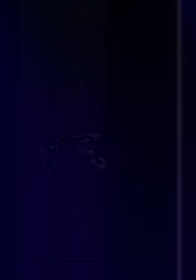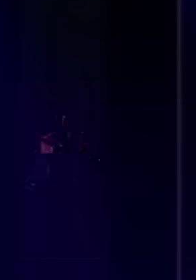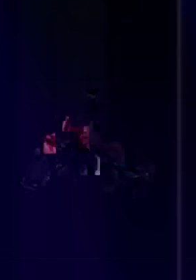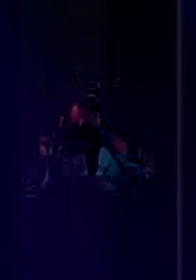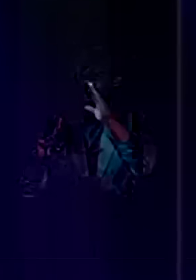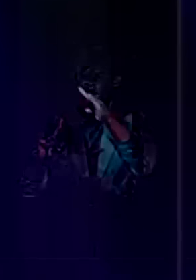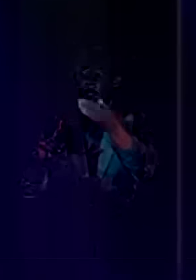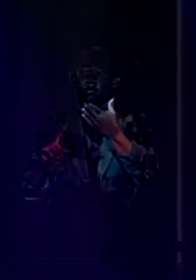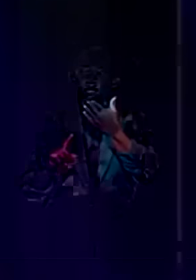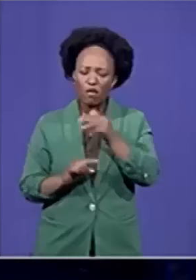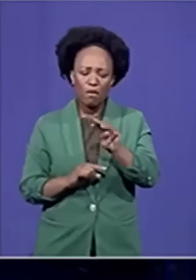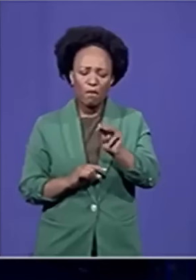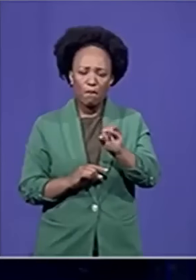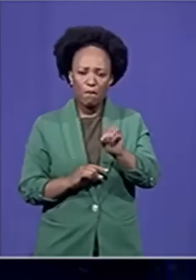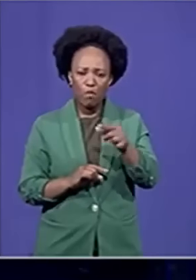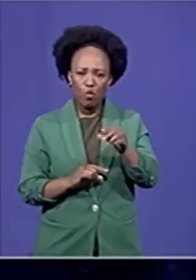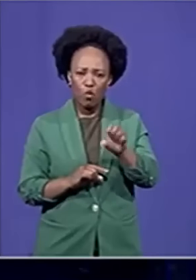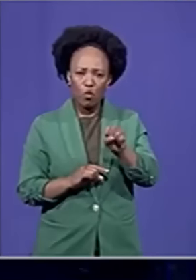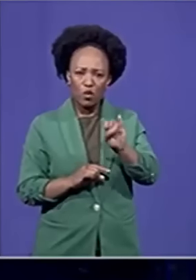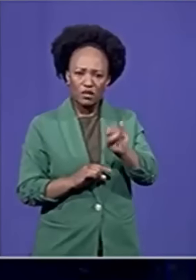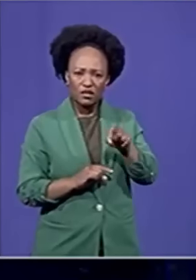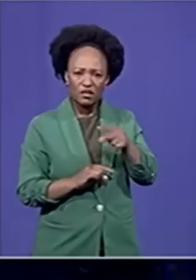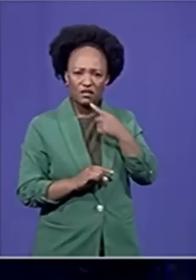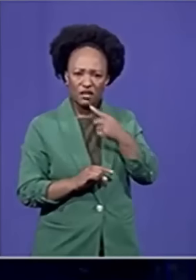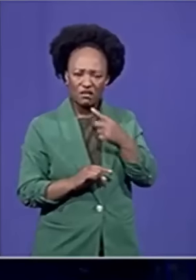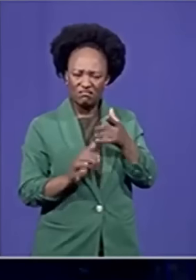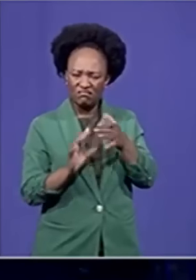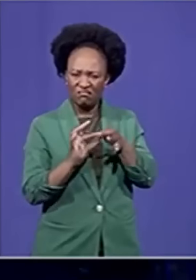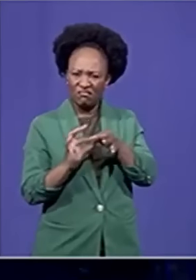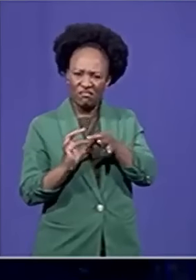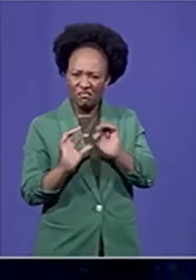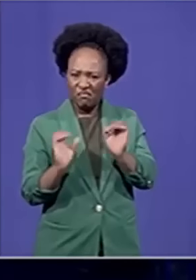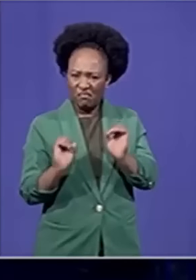a hlalositseng hore kano ha ina moelelo ho Mokgotsi.